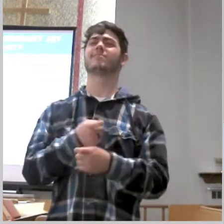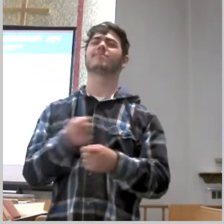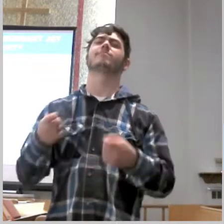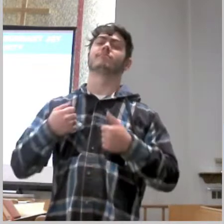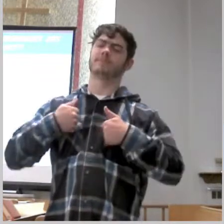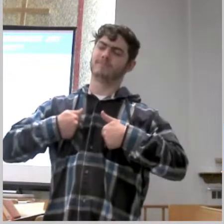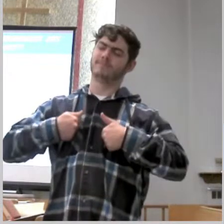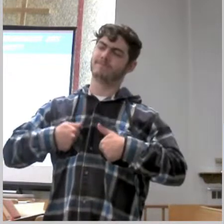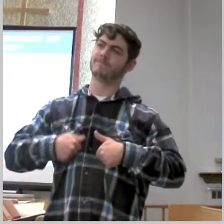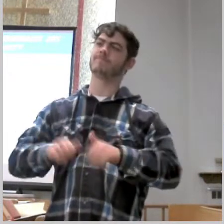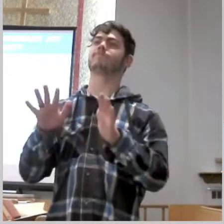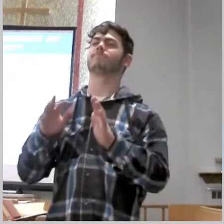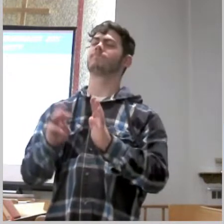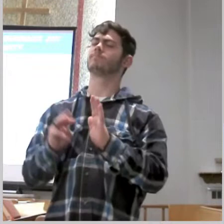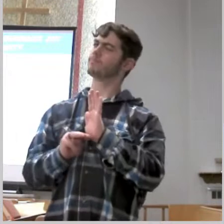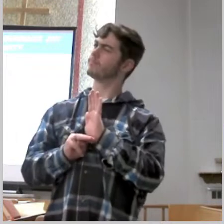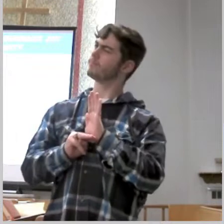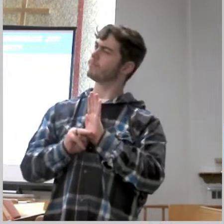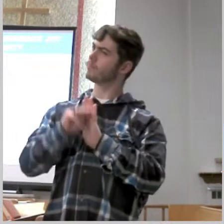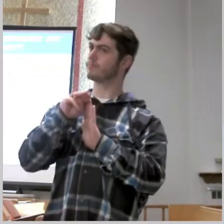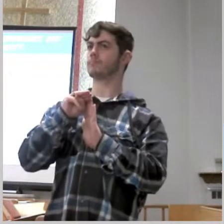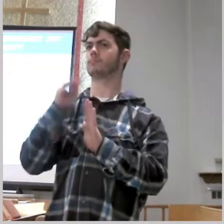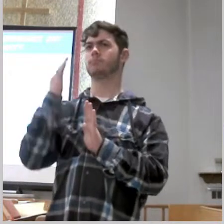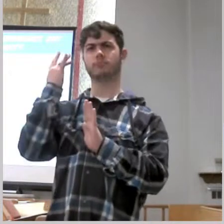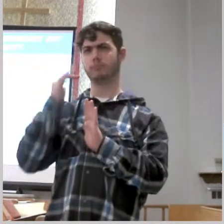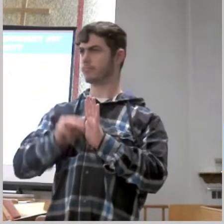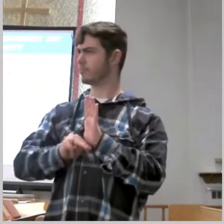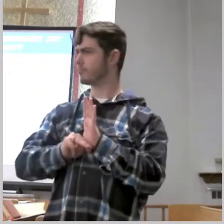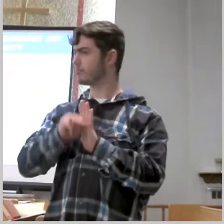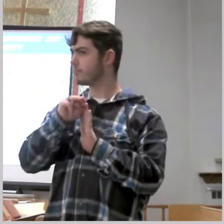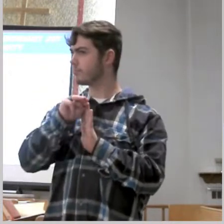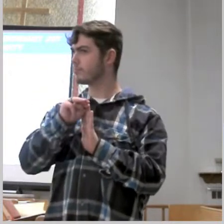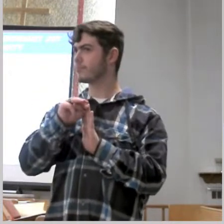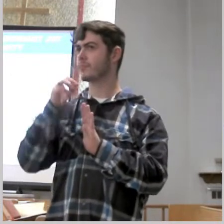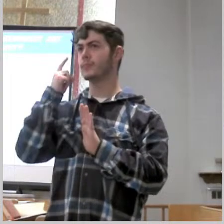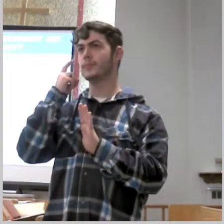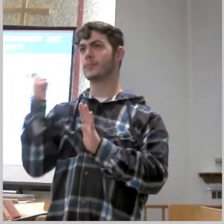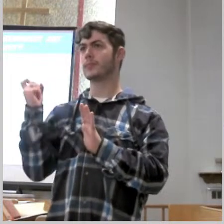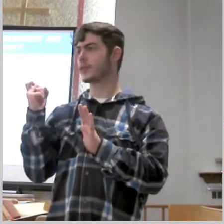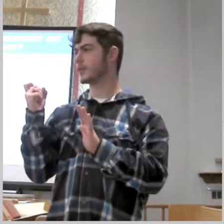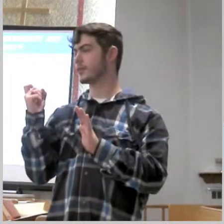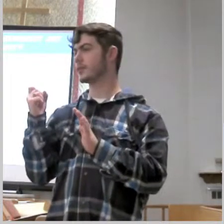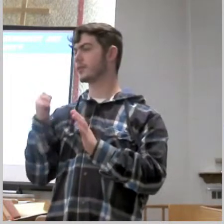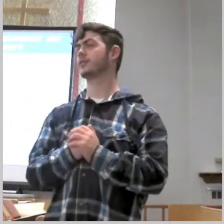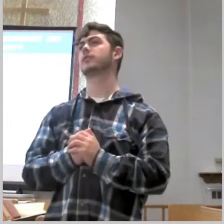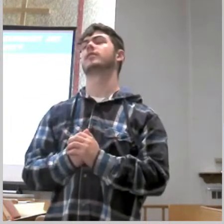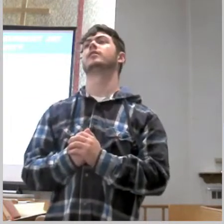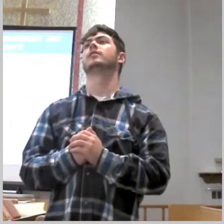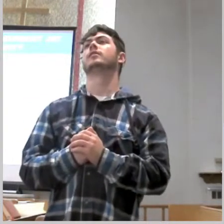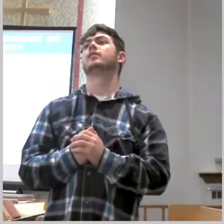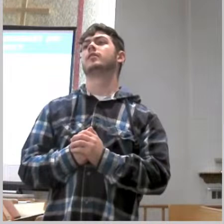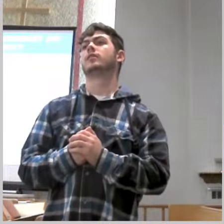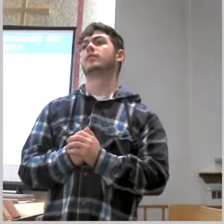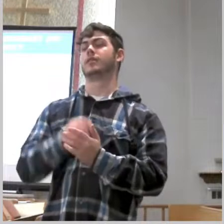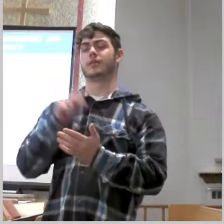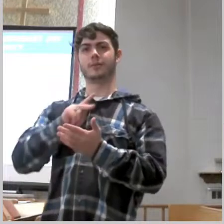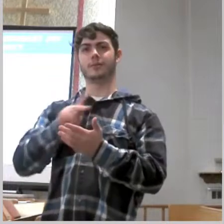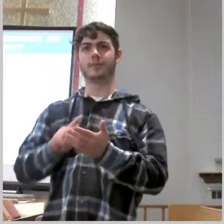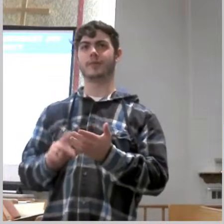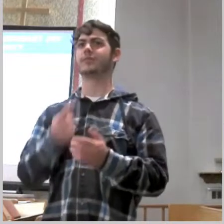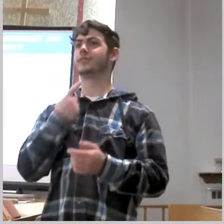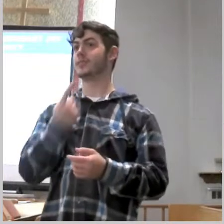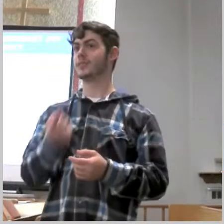We call it a mature giving. Why do I say that? Because it wasn't based, obviously, as Paul put these juxtaposed words